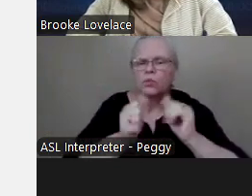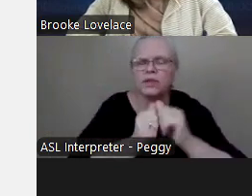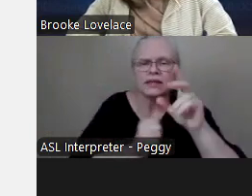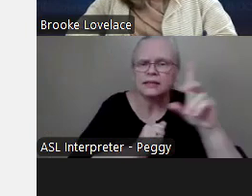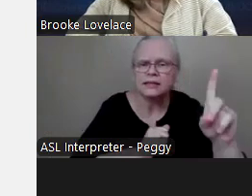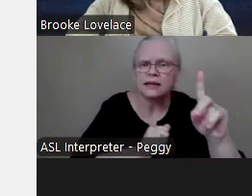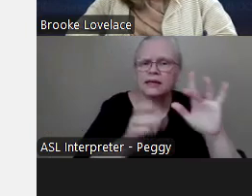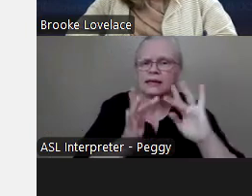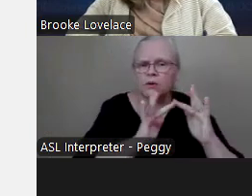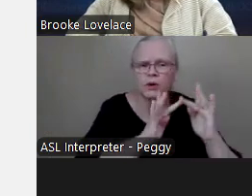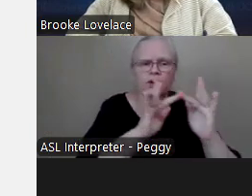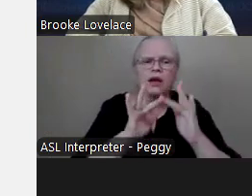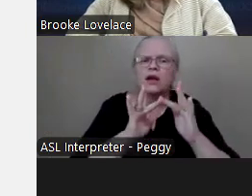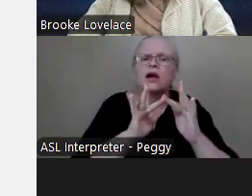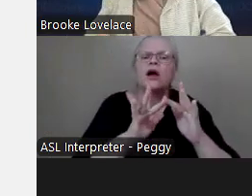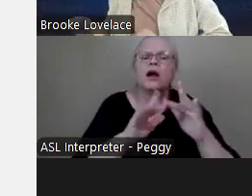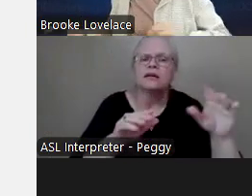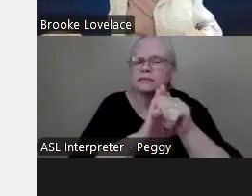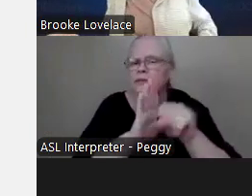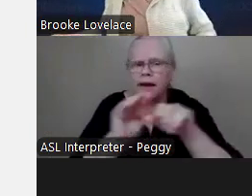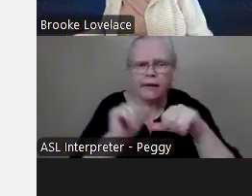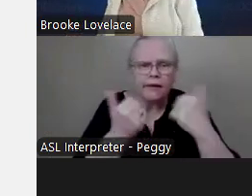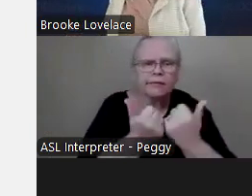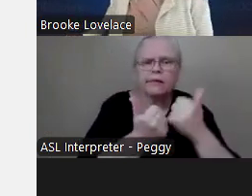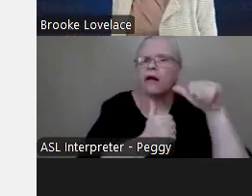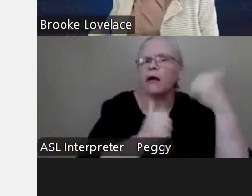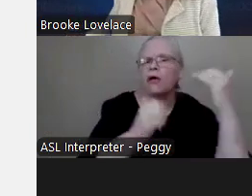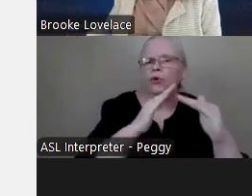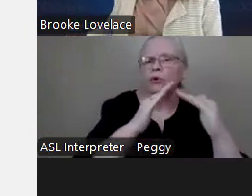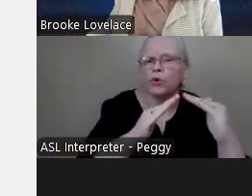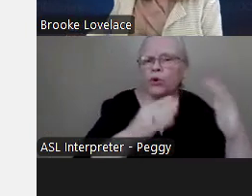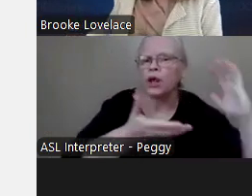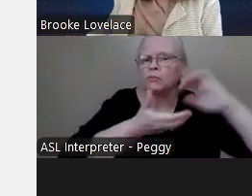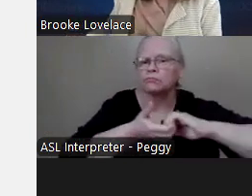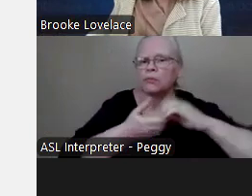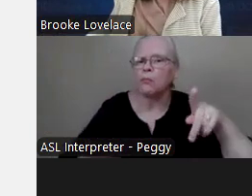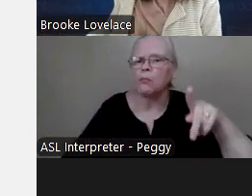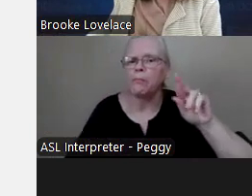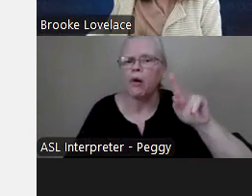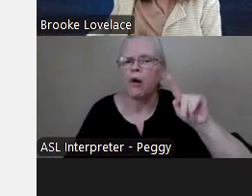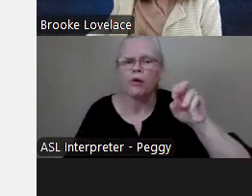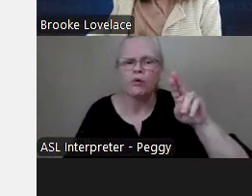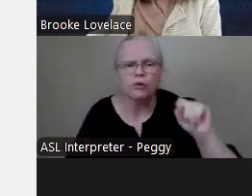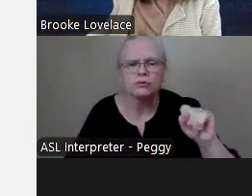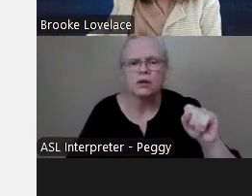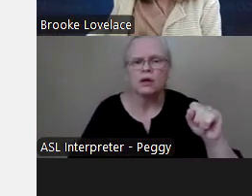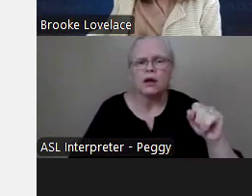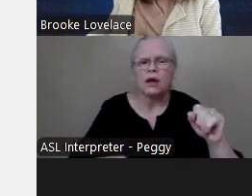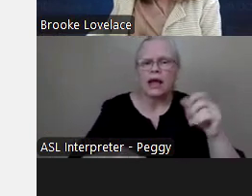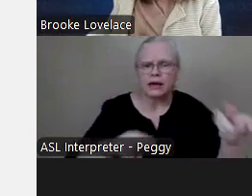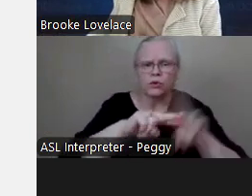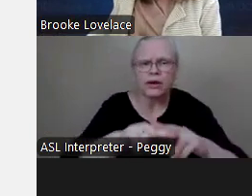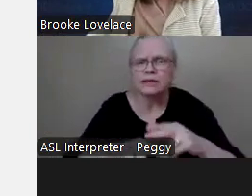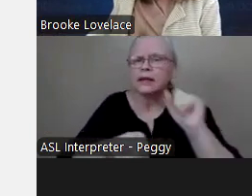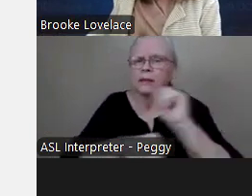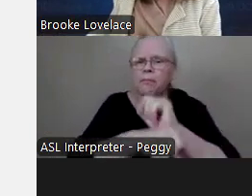state agencies, community partners, other organizations to increase employment opportunities for people with disabilities, because that's something the council felt strongly that they still